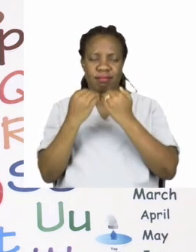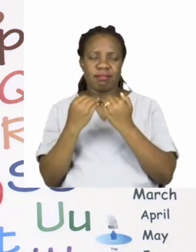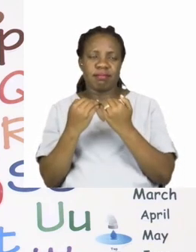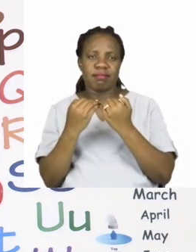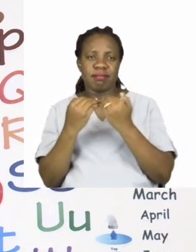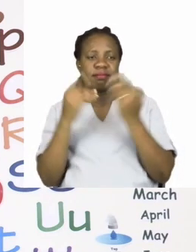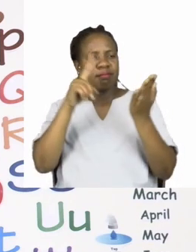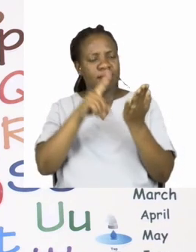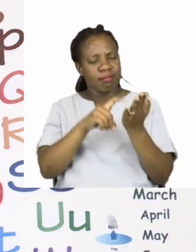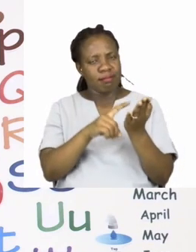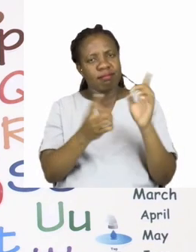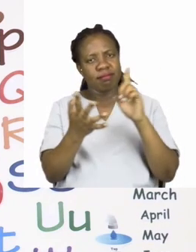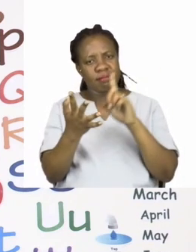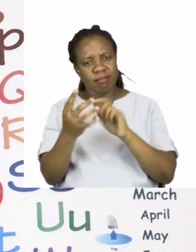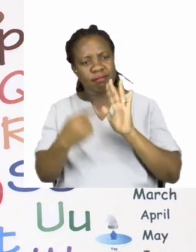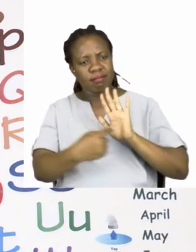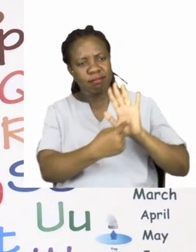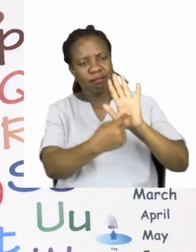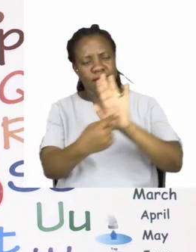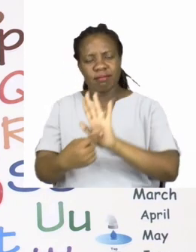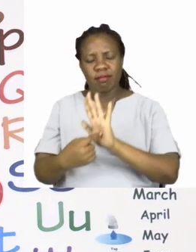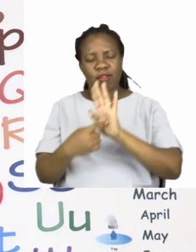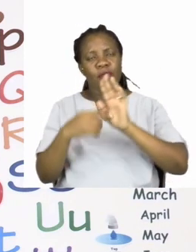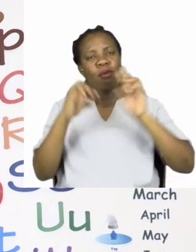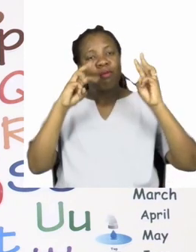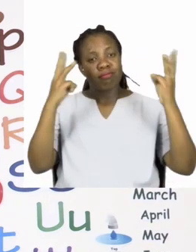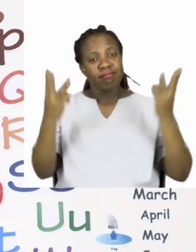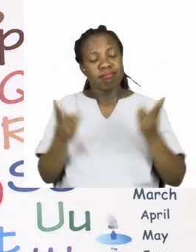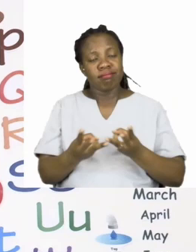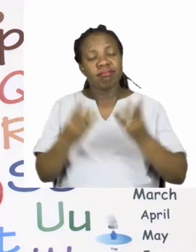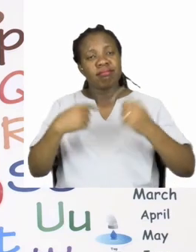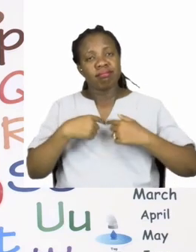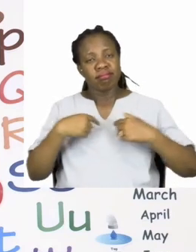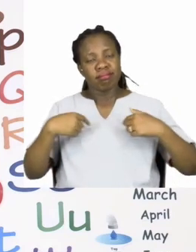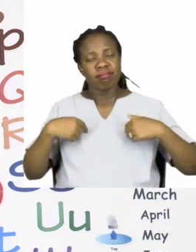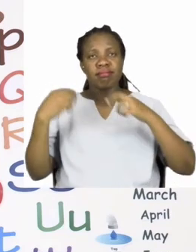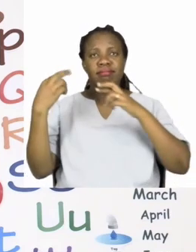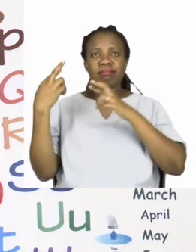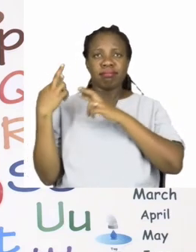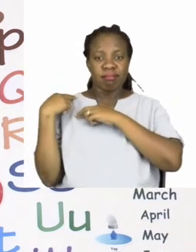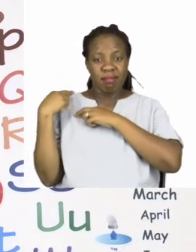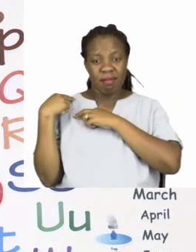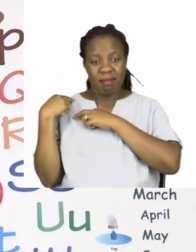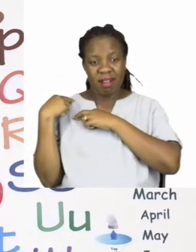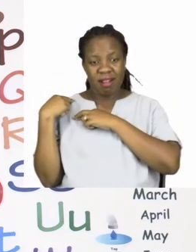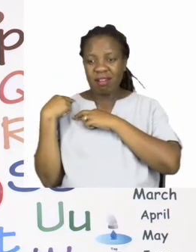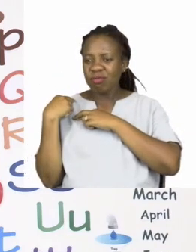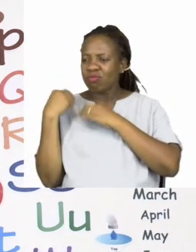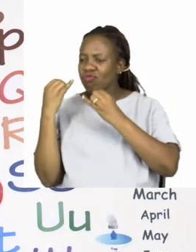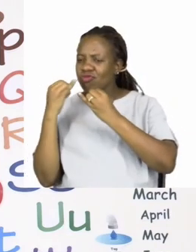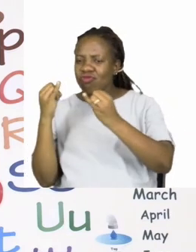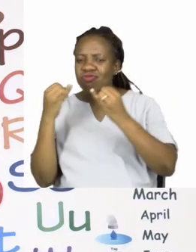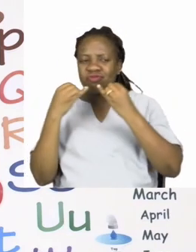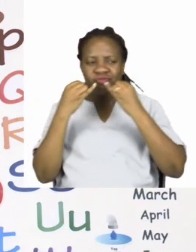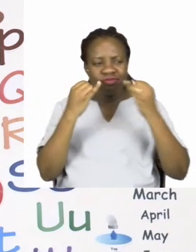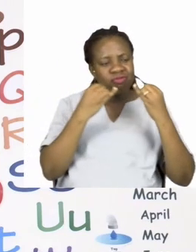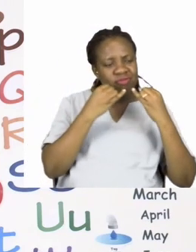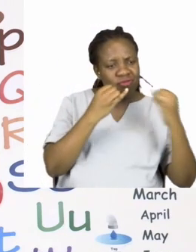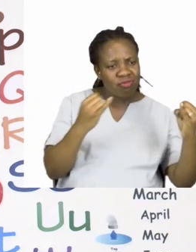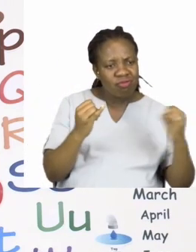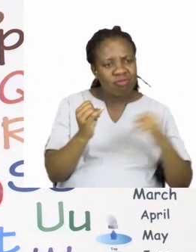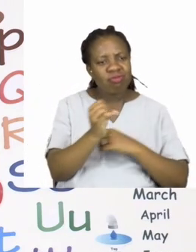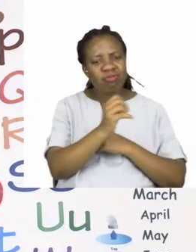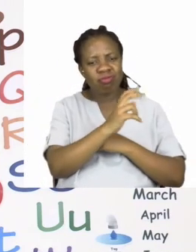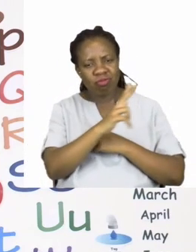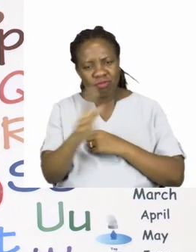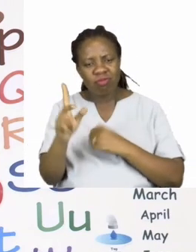care about staying safe. So make sure that you also tell the person sitting next to you to please sanitize as